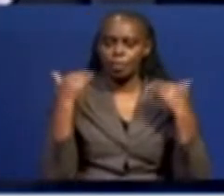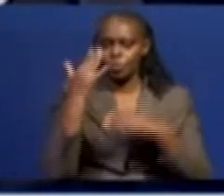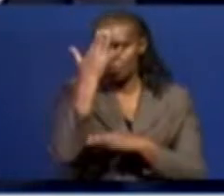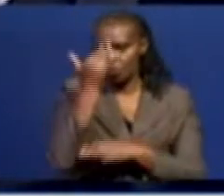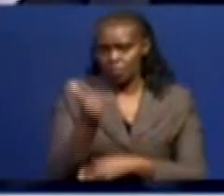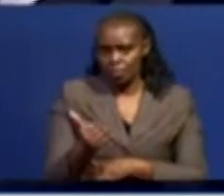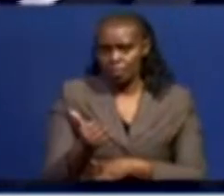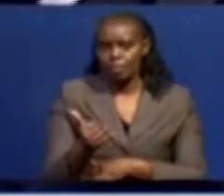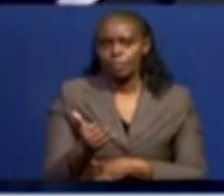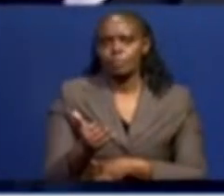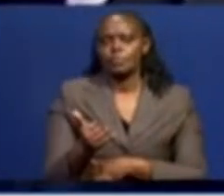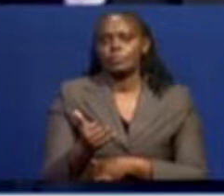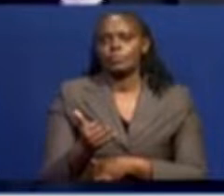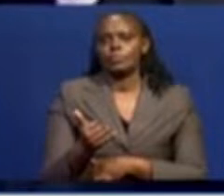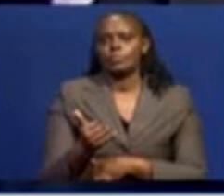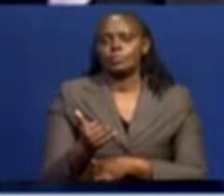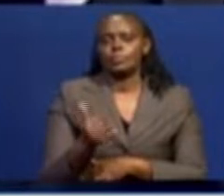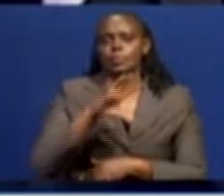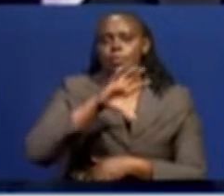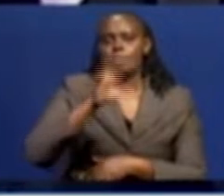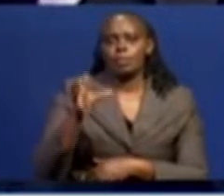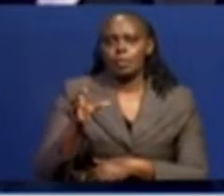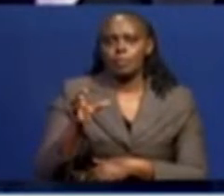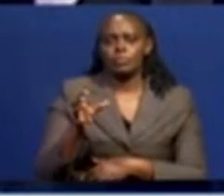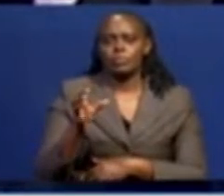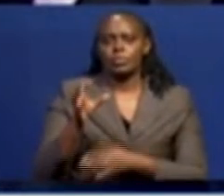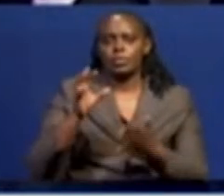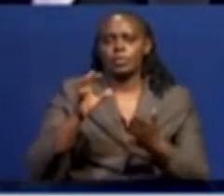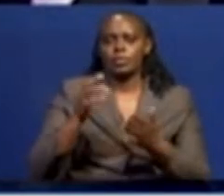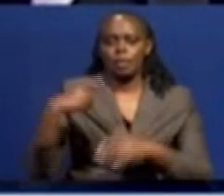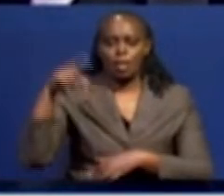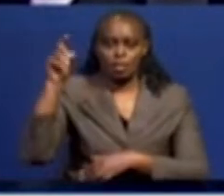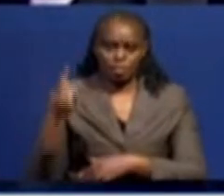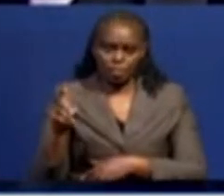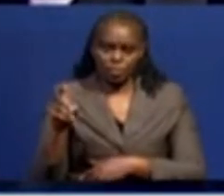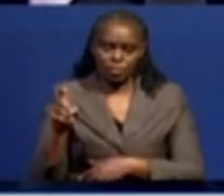Meru County because the county